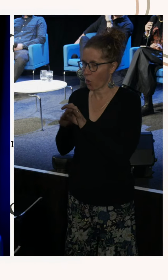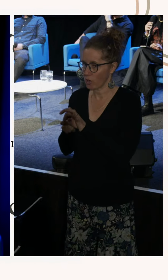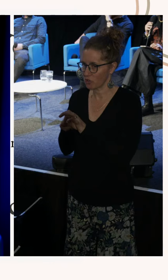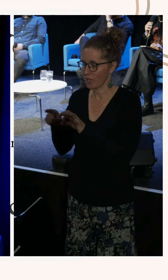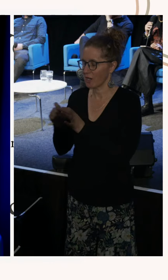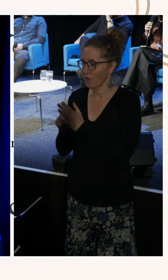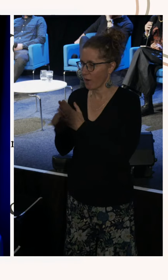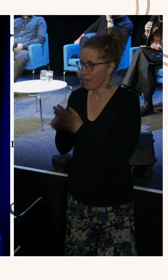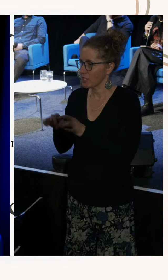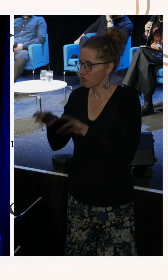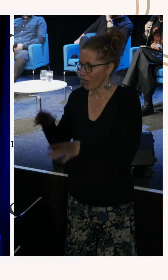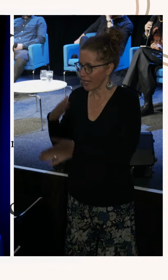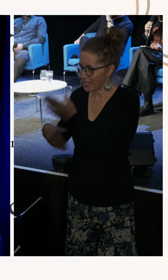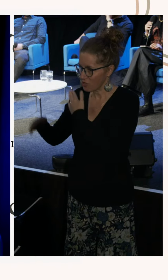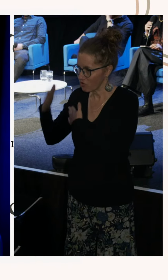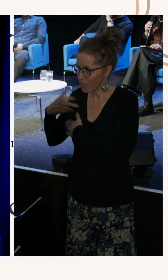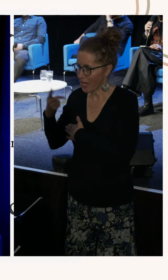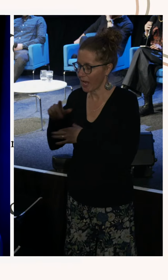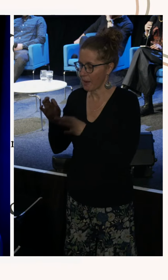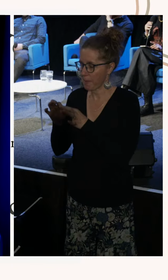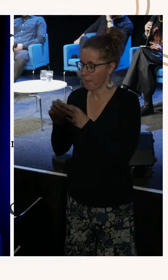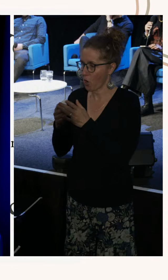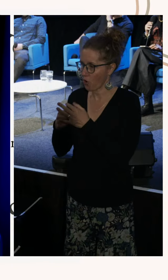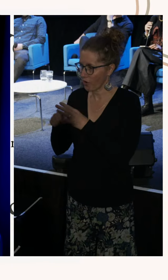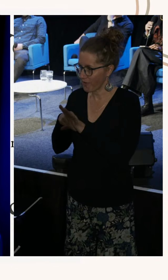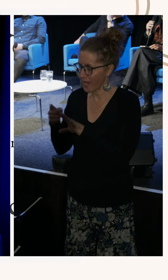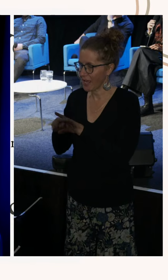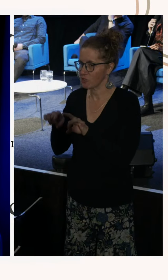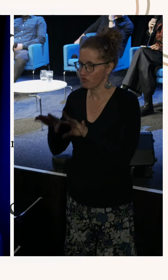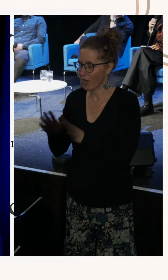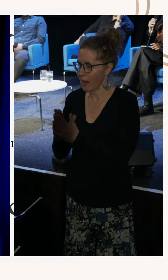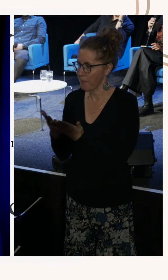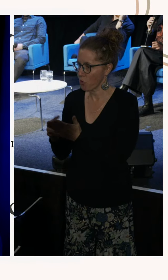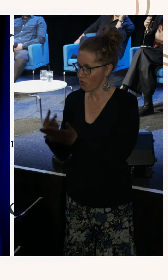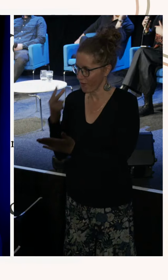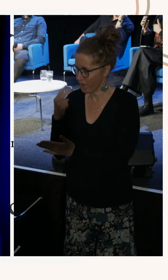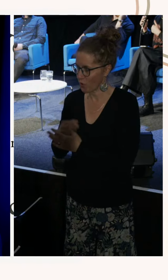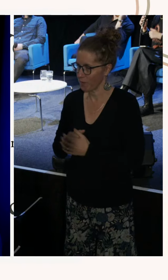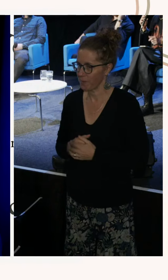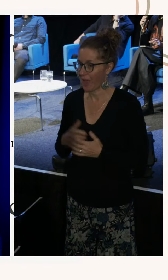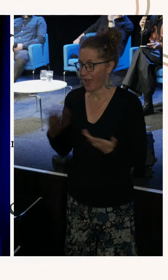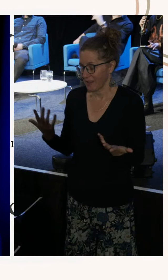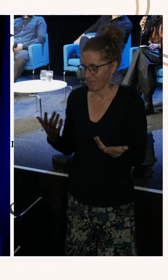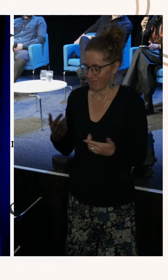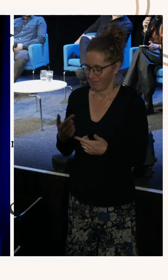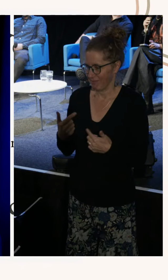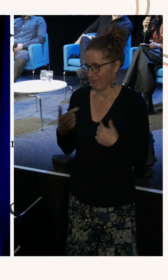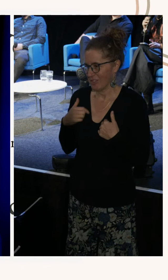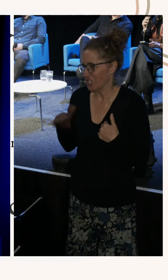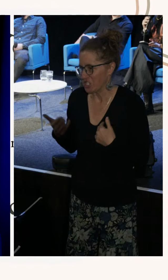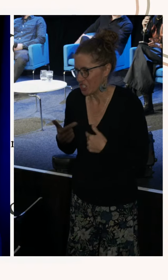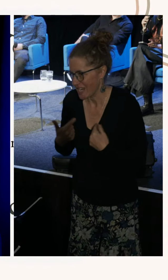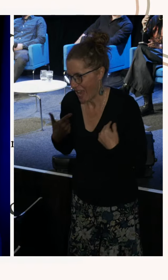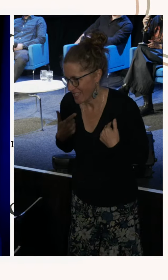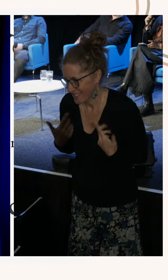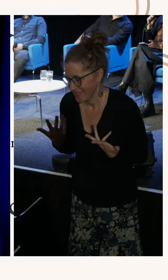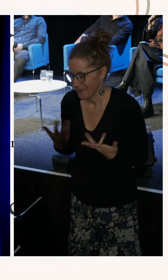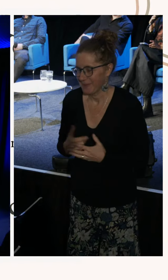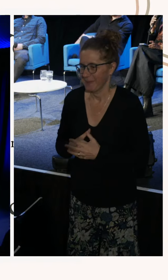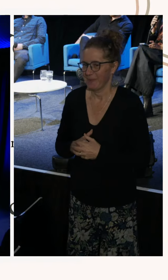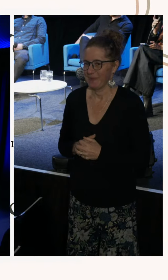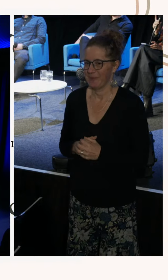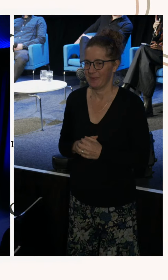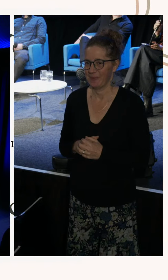History and Biography and the Australian Book Review. So, and then there's just us, but we have to be here.